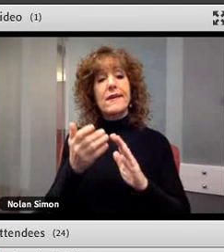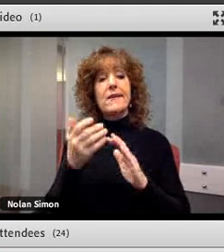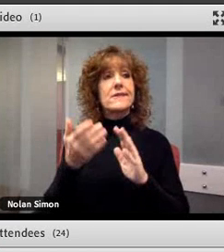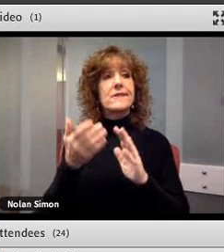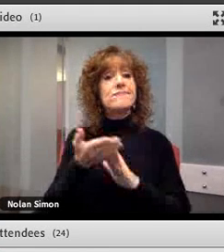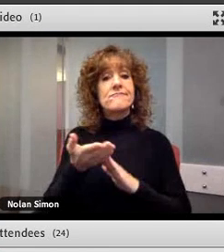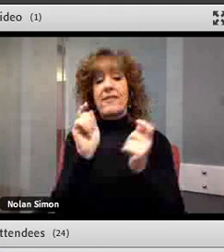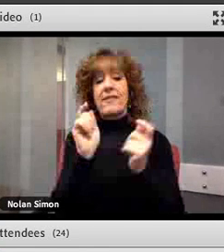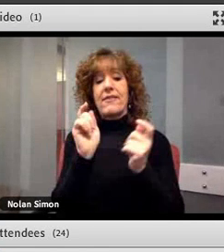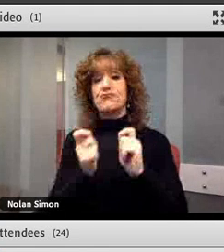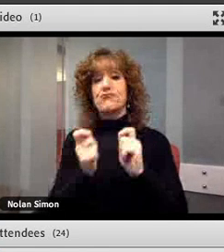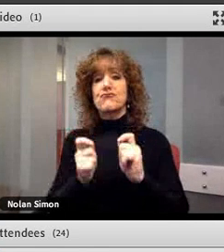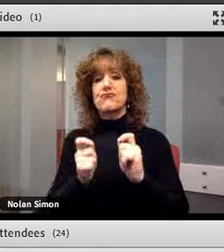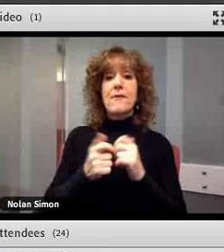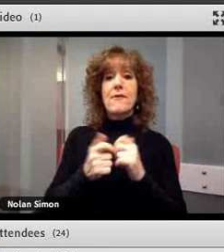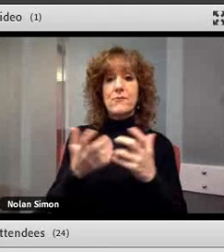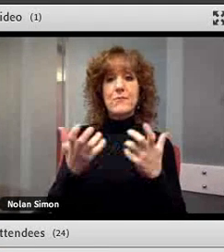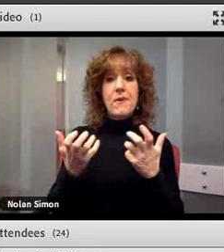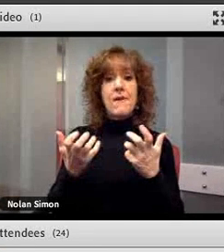up the way that you want it.